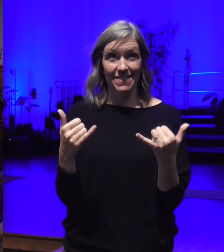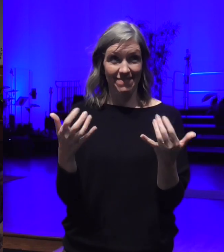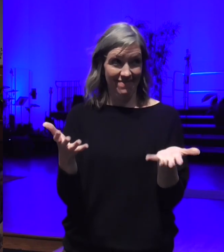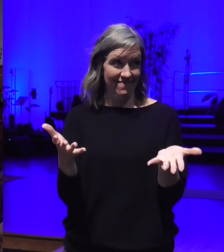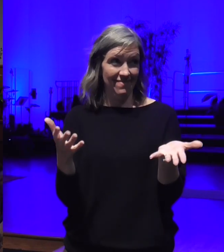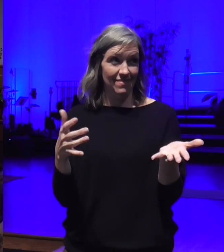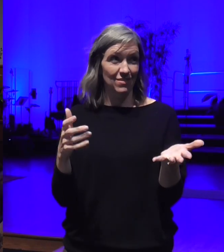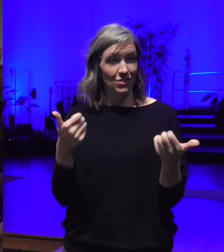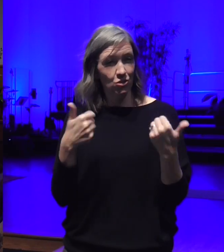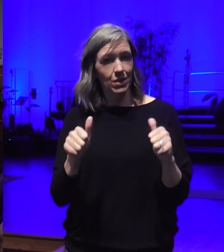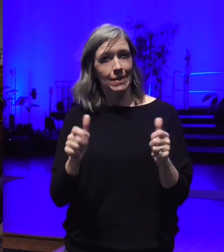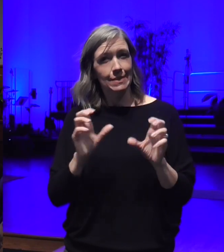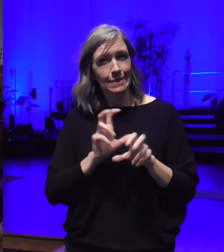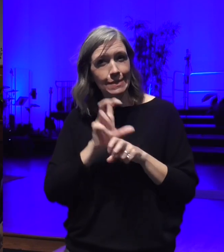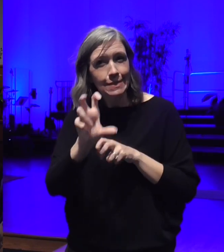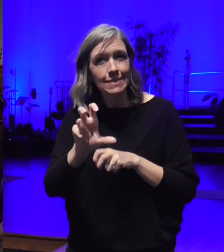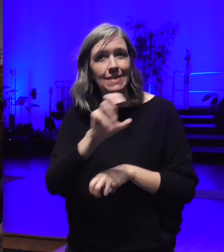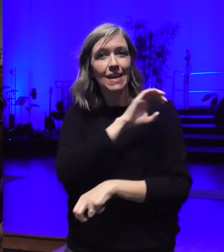life to it.